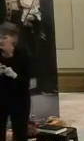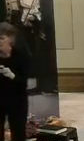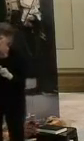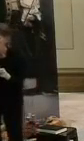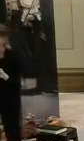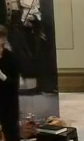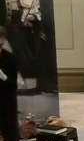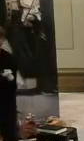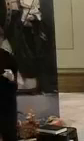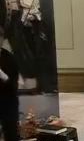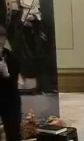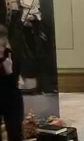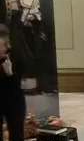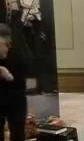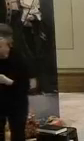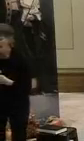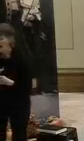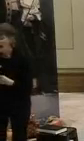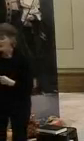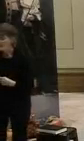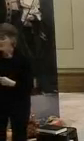he wrote in his encyclical,